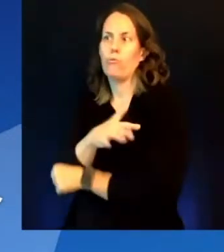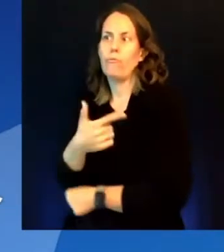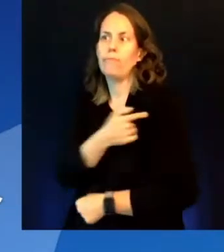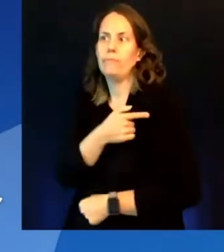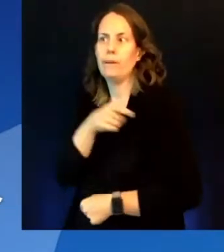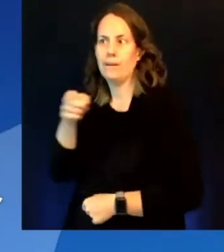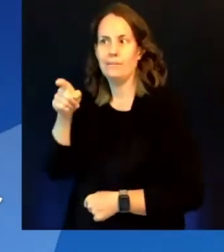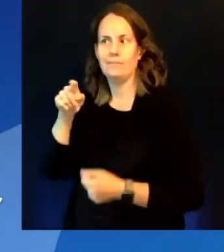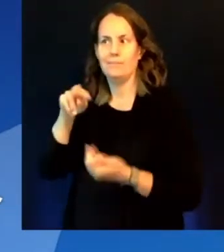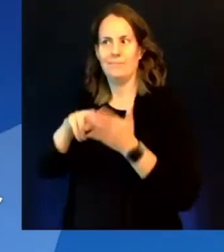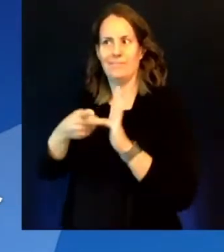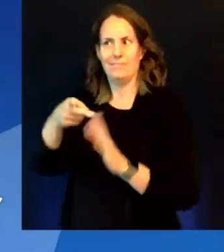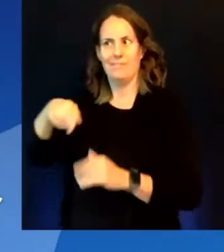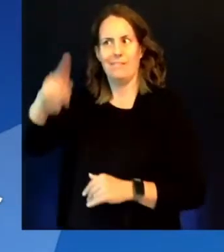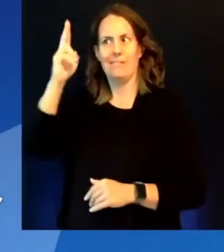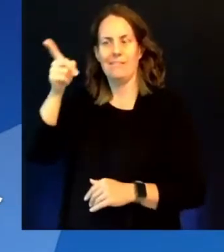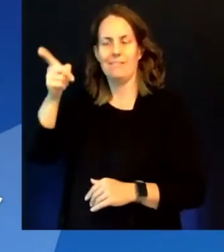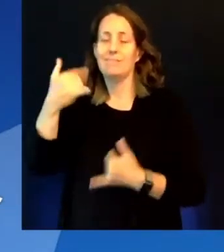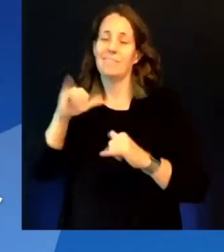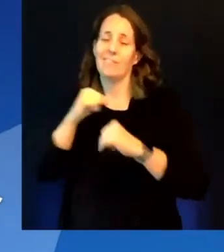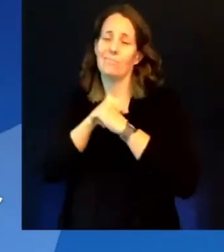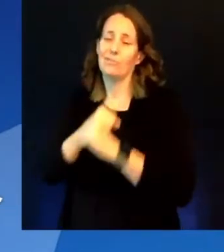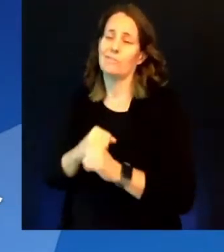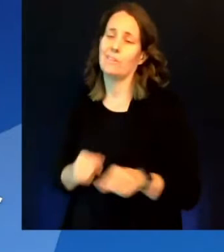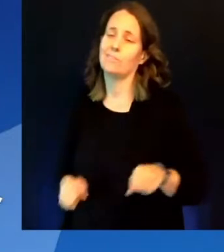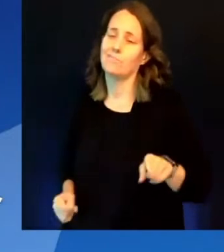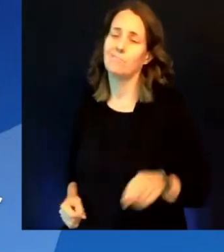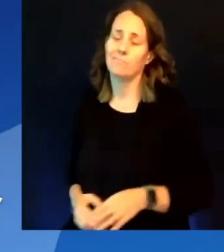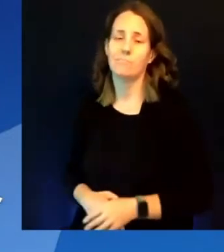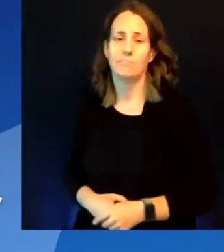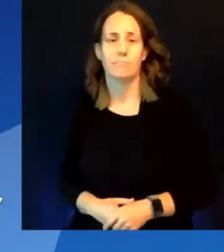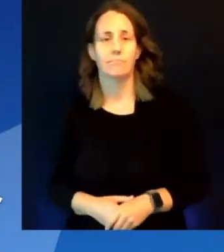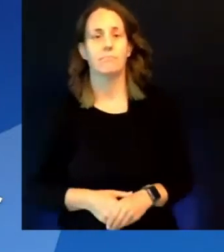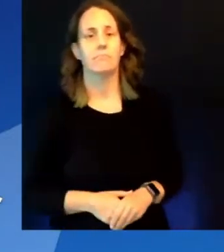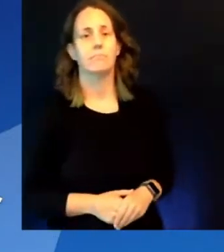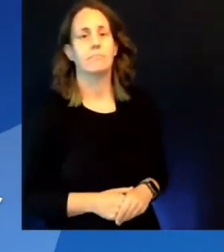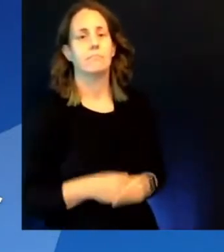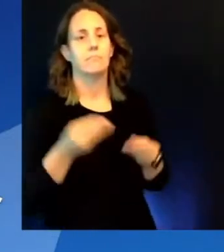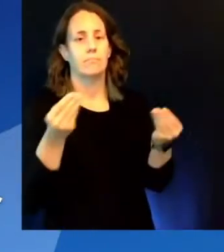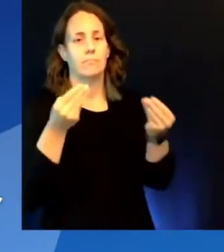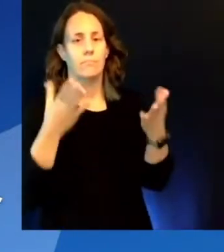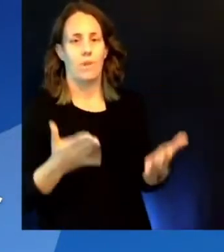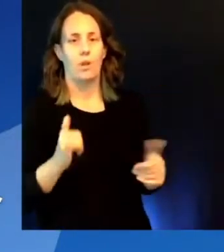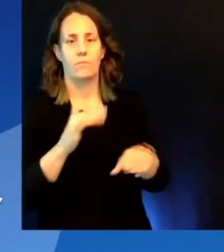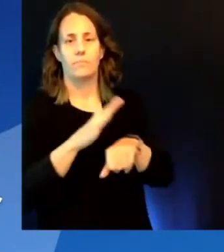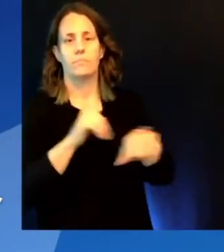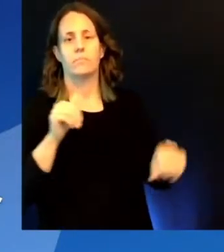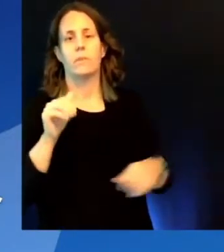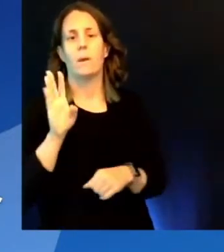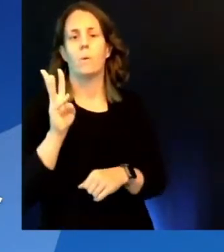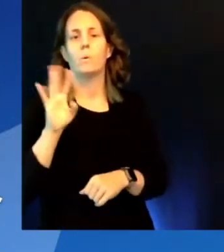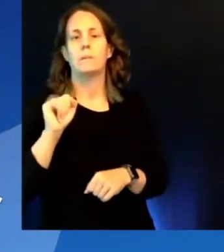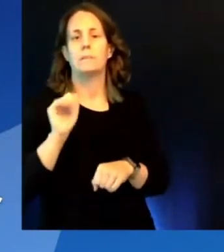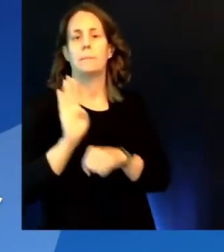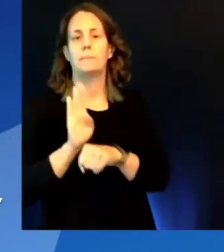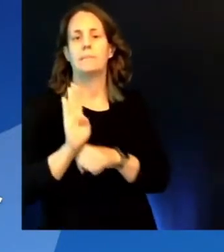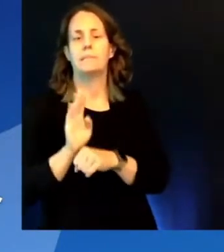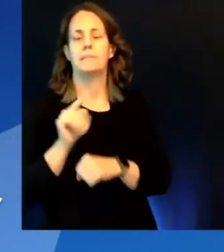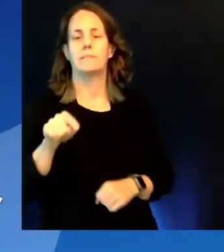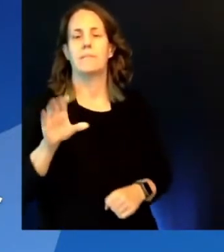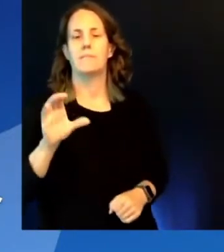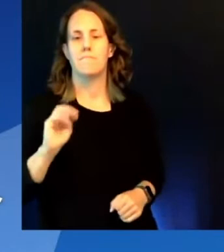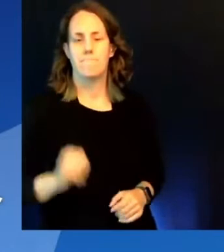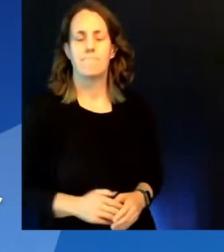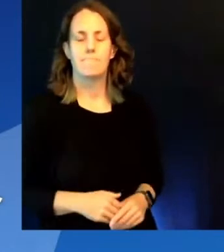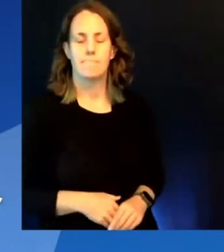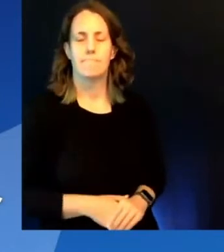Hi, thank you. Because the Delta variant of COVID-19 is more contagious, is there any concern that a higher percentage of the state will need to be